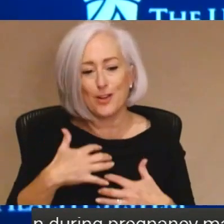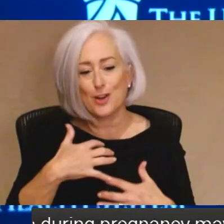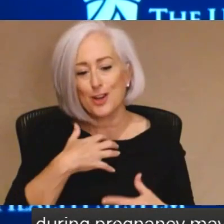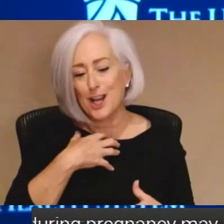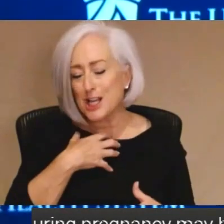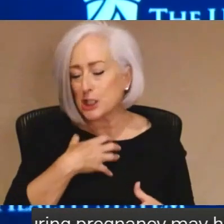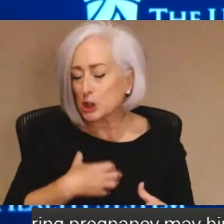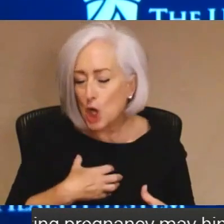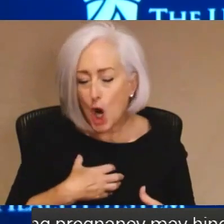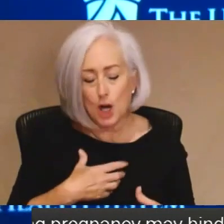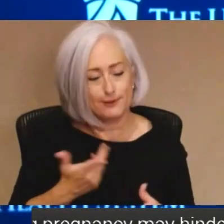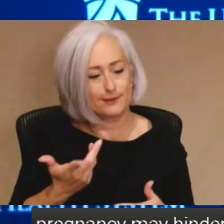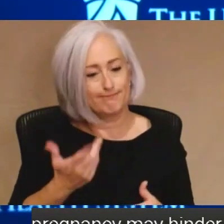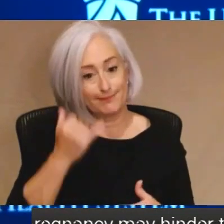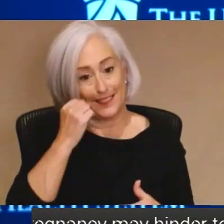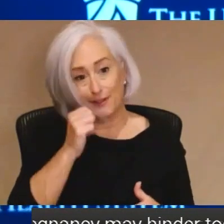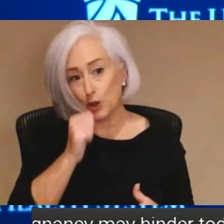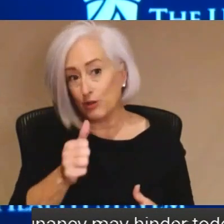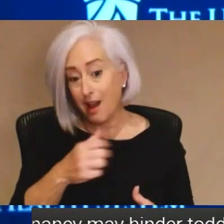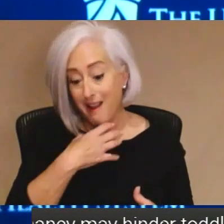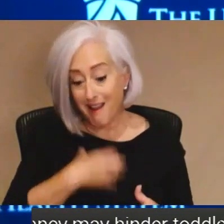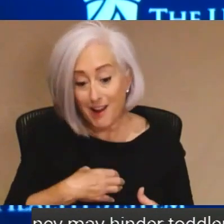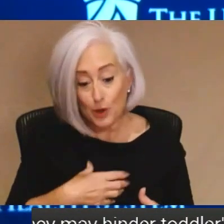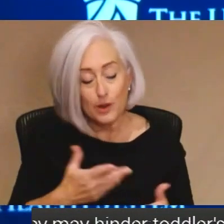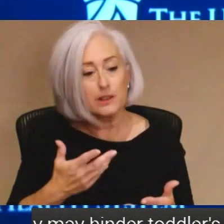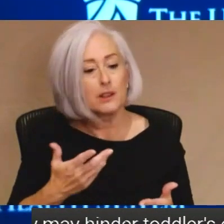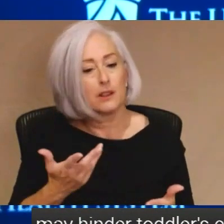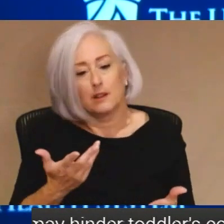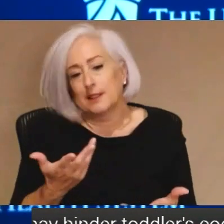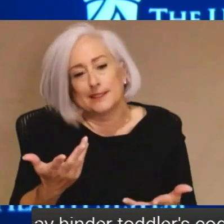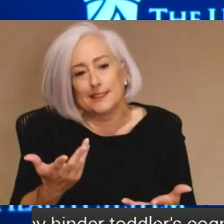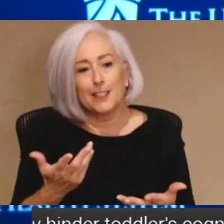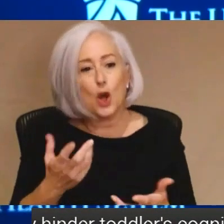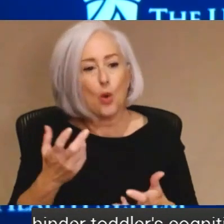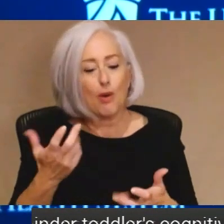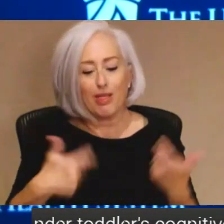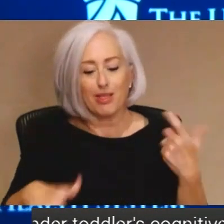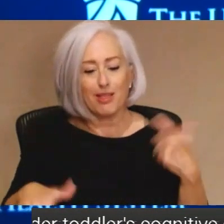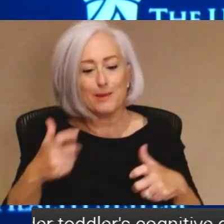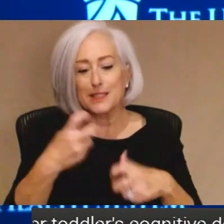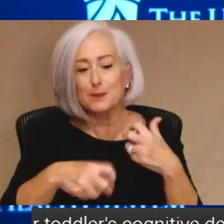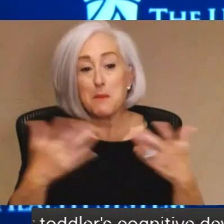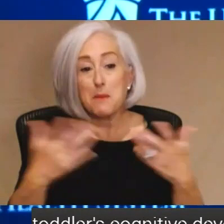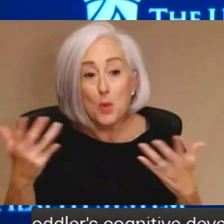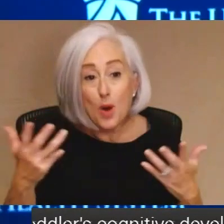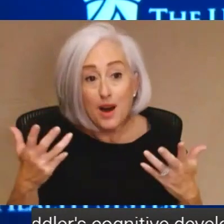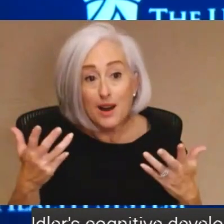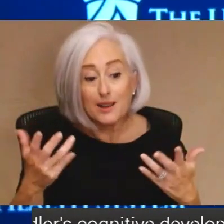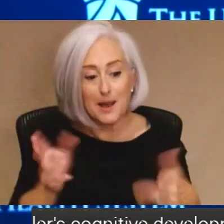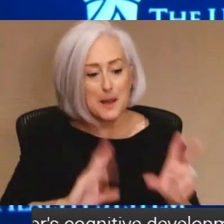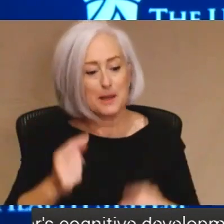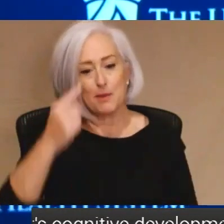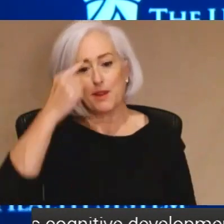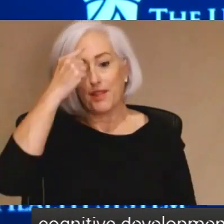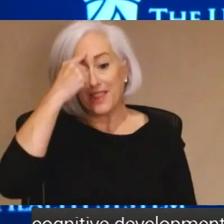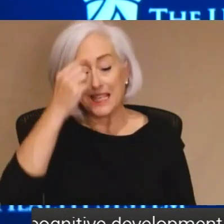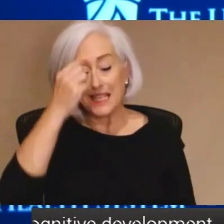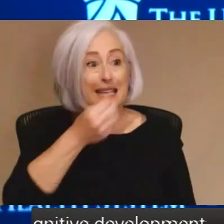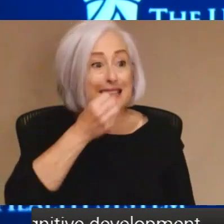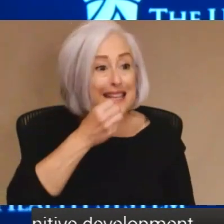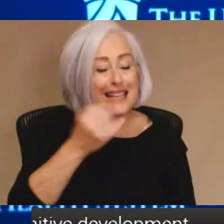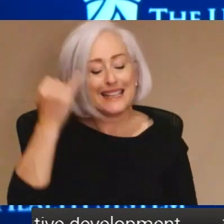hungry. And one of the biggest problems we have, I think, overall is people eating, getting used to the idea they should eat when they're not hungry. Mm.